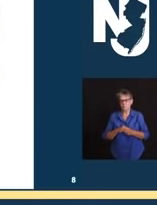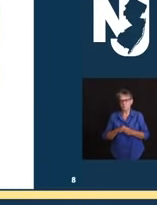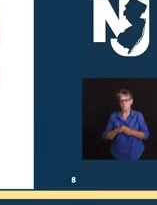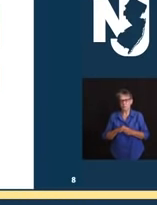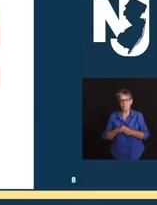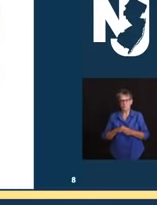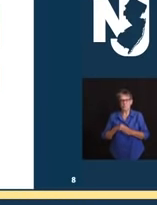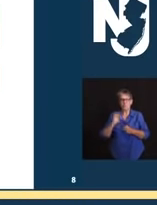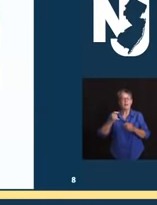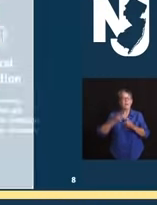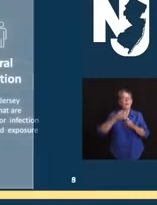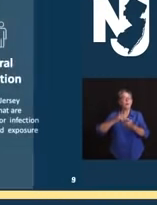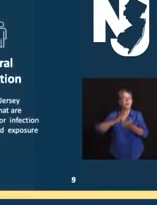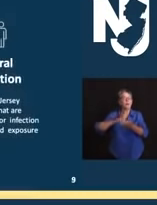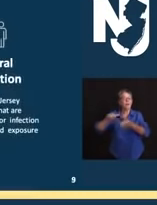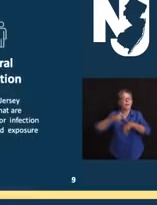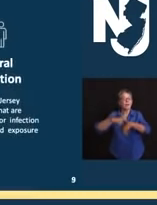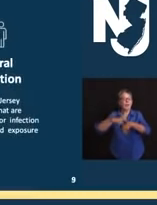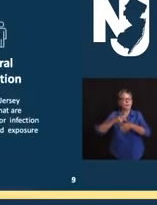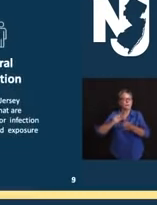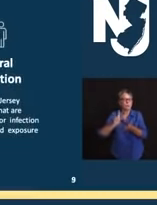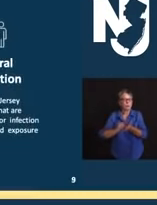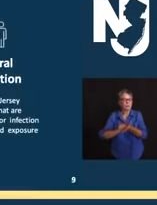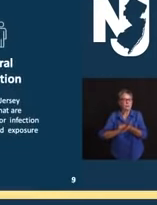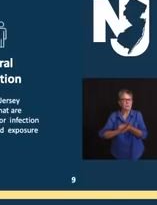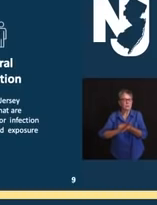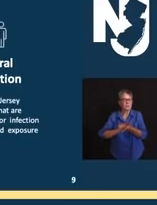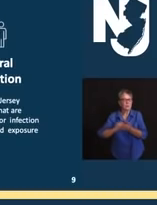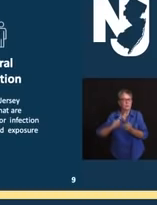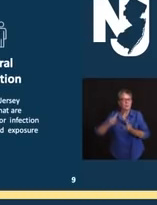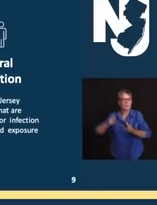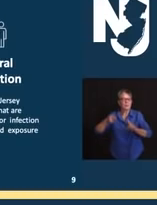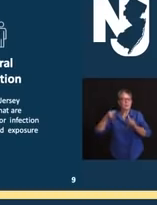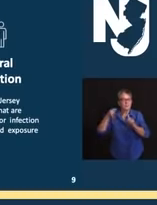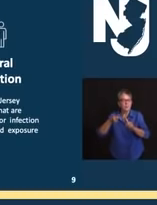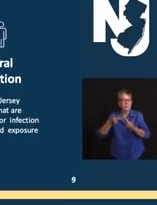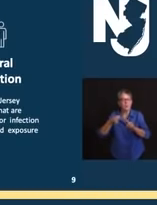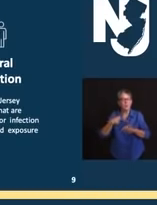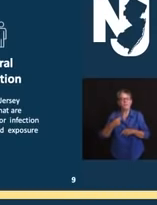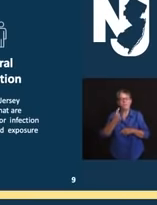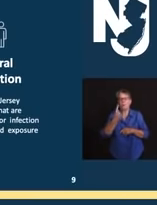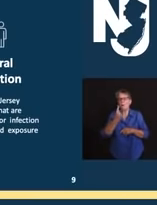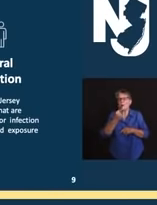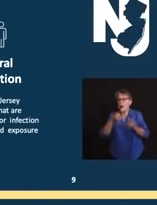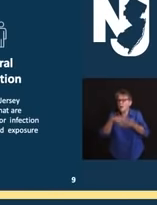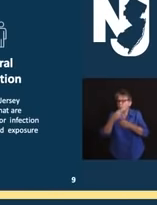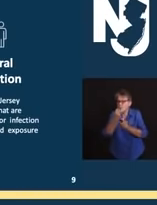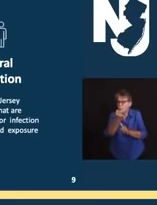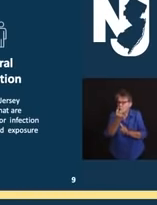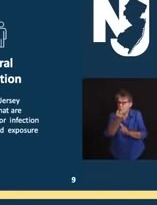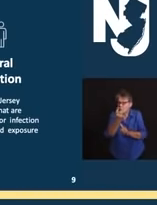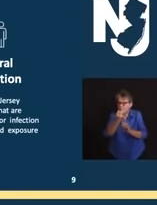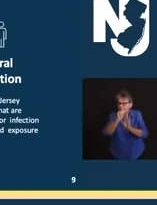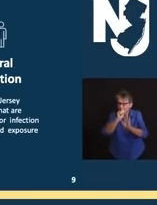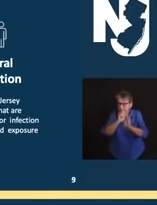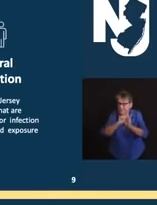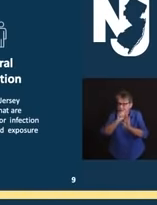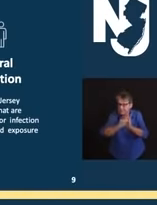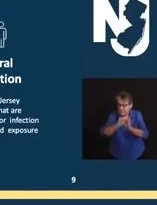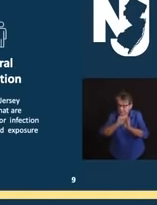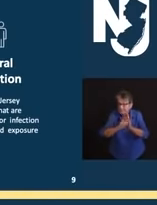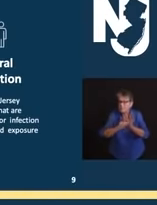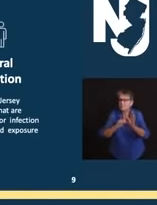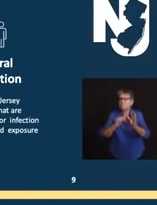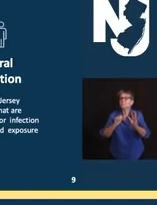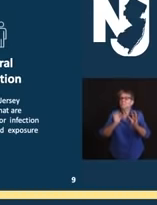targets. Testing remains prioritized, and we promised you at the end of the week we'd bring this up again. These are the sort of the three